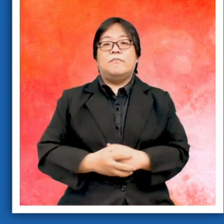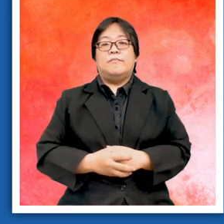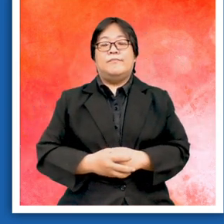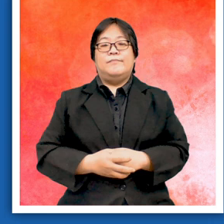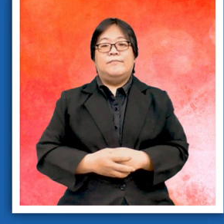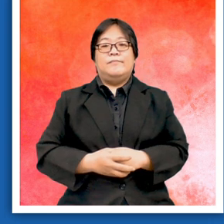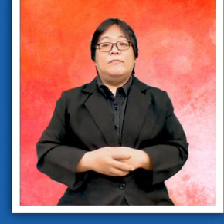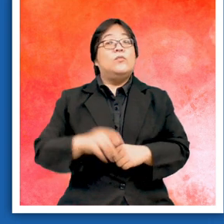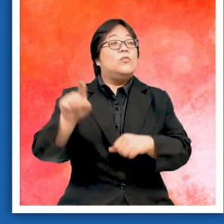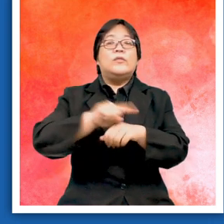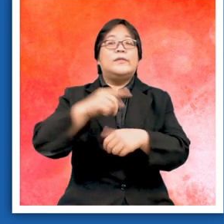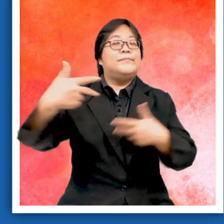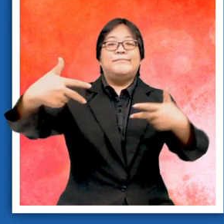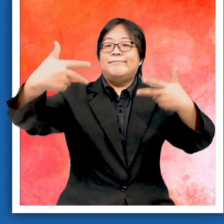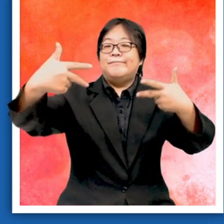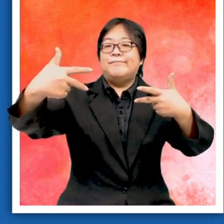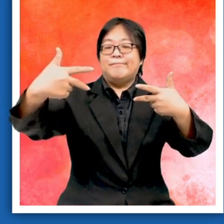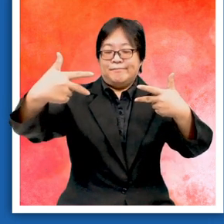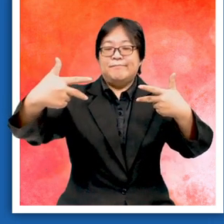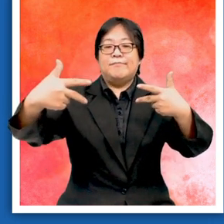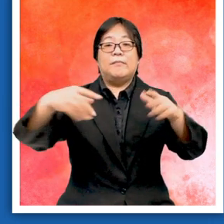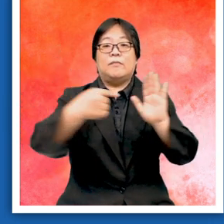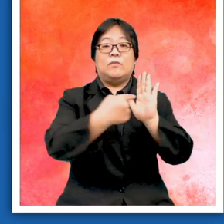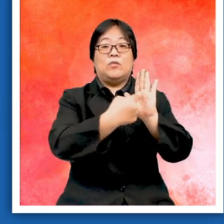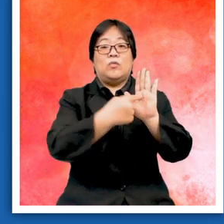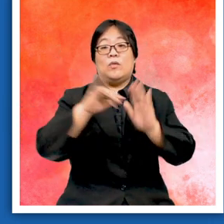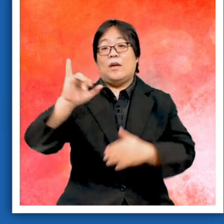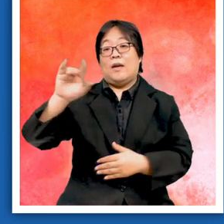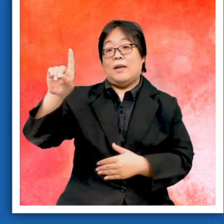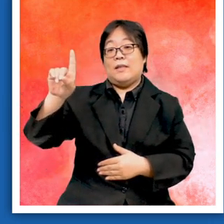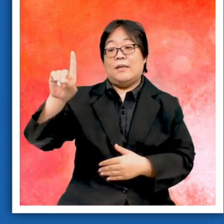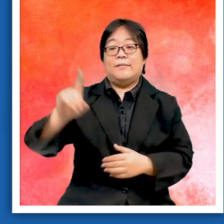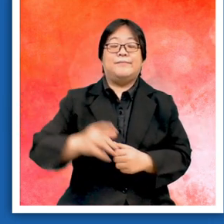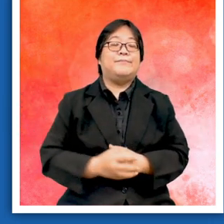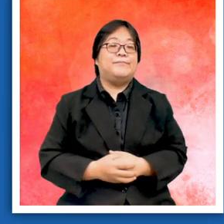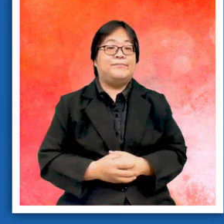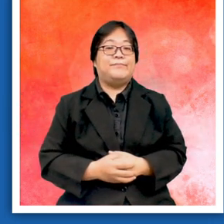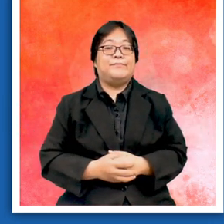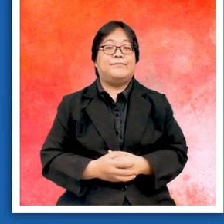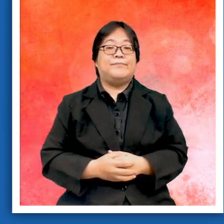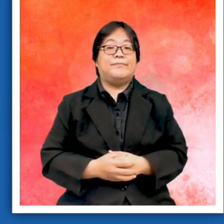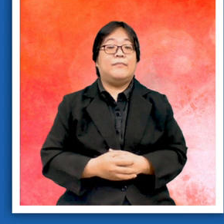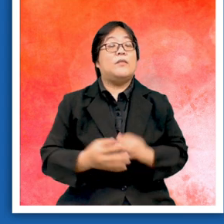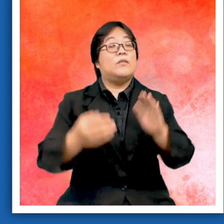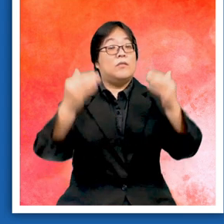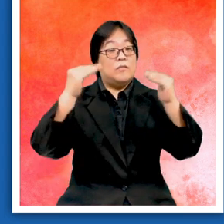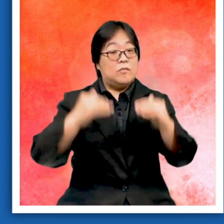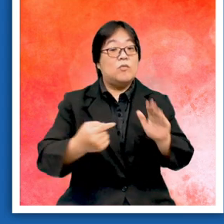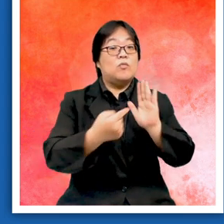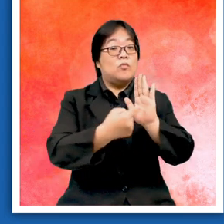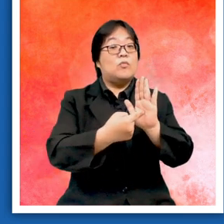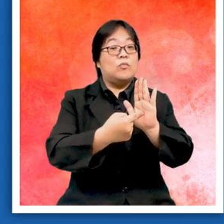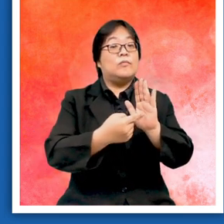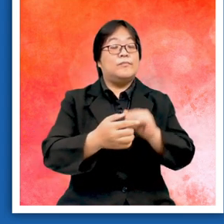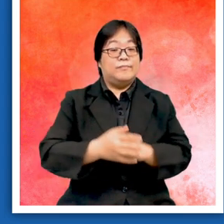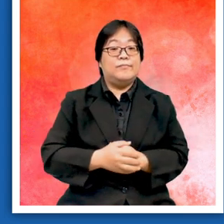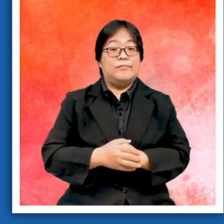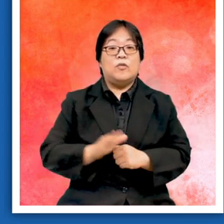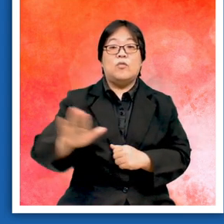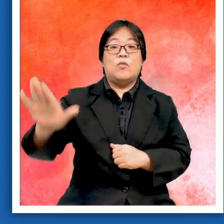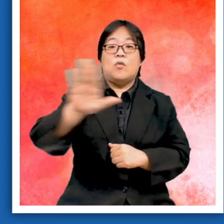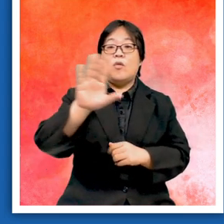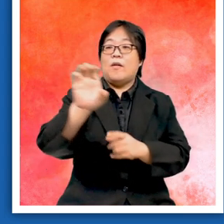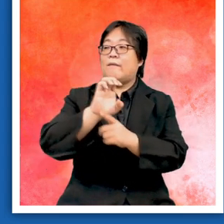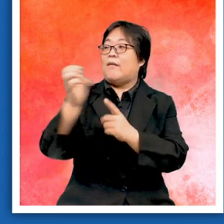simply using the camera, and then show the ID, and then show the environment of which you